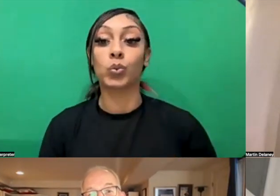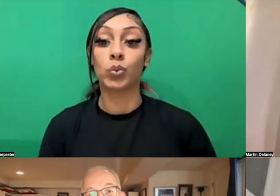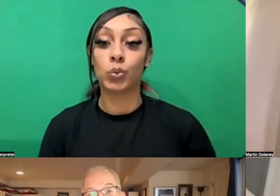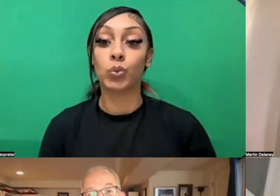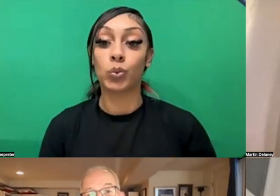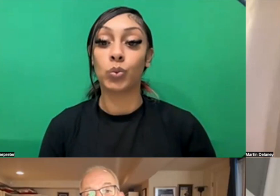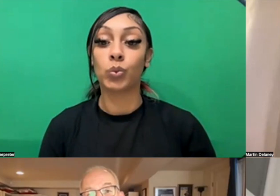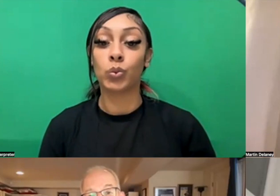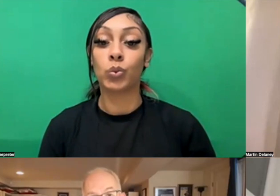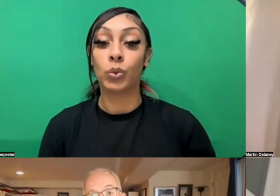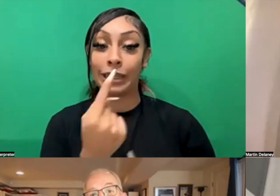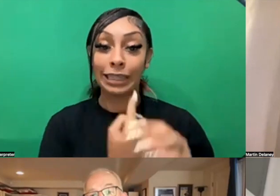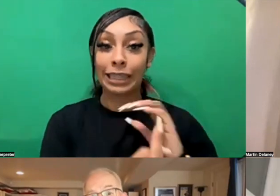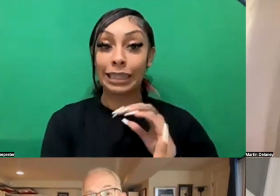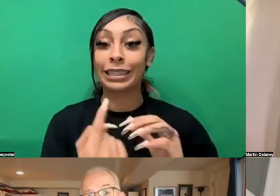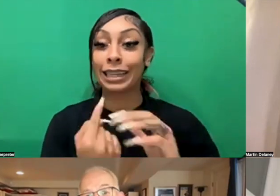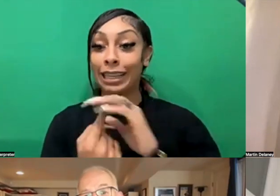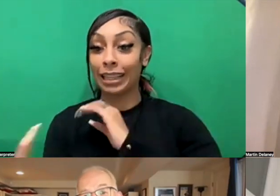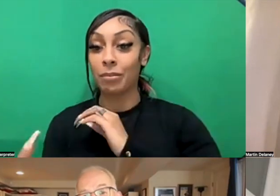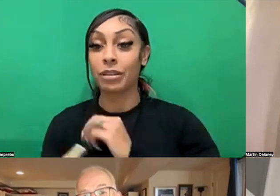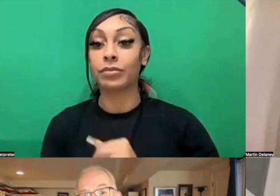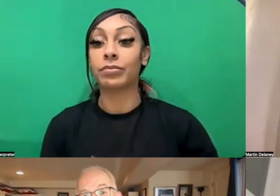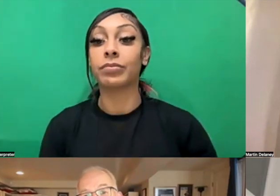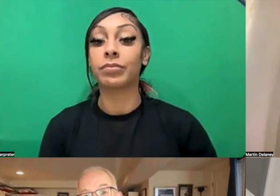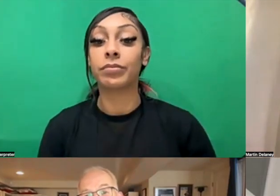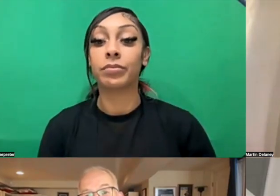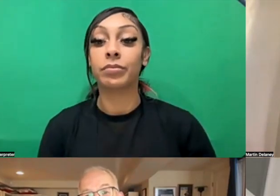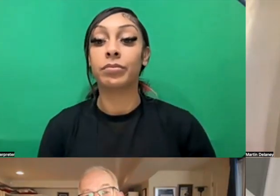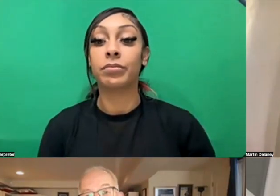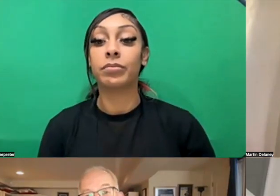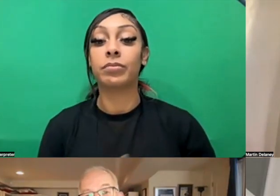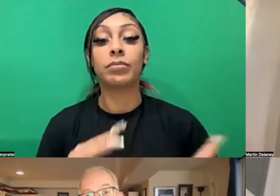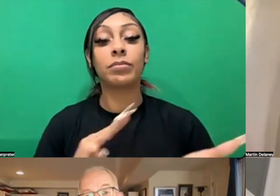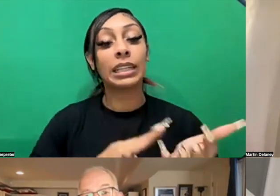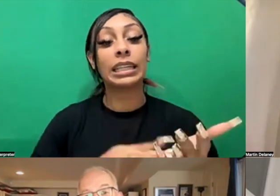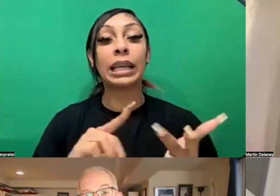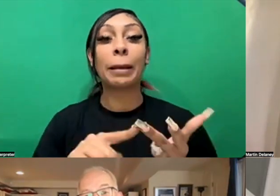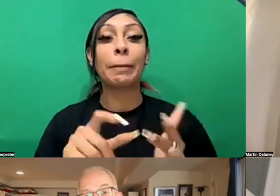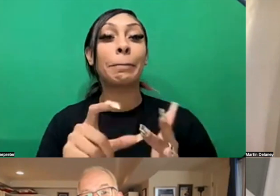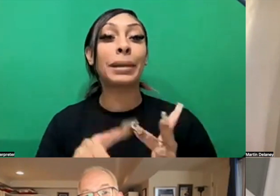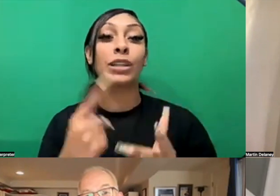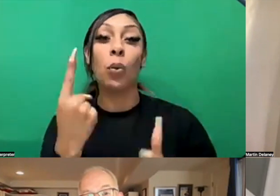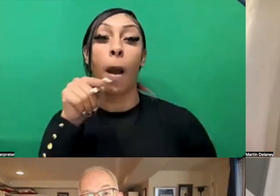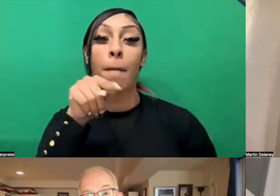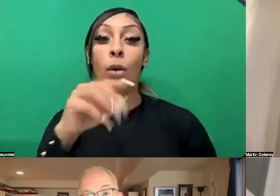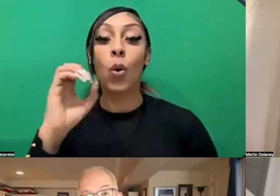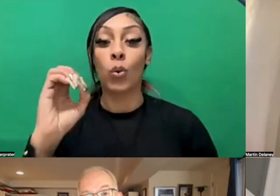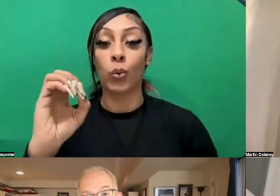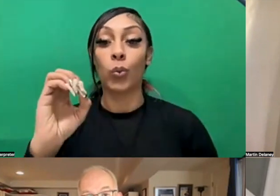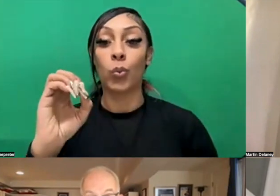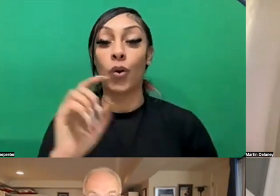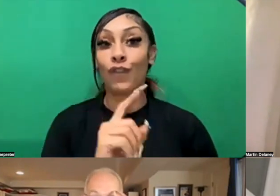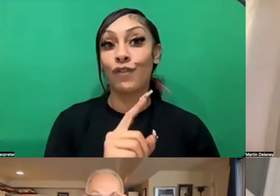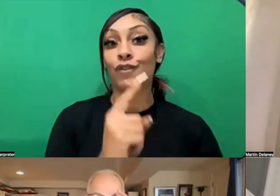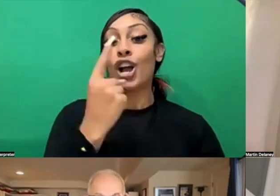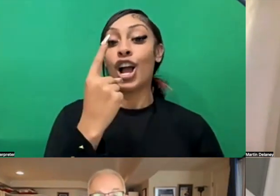independent expression for each note. So MIDI 1.0, the first